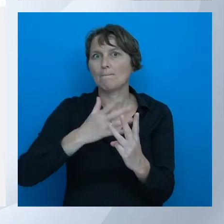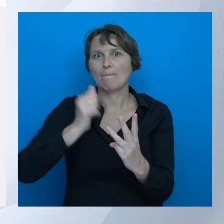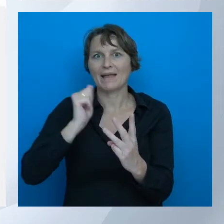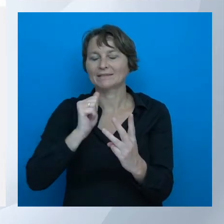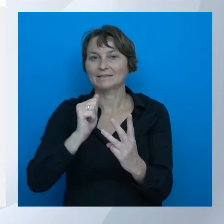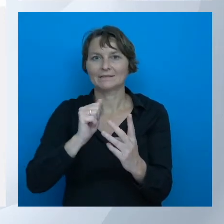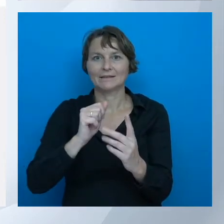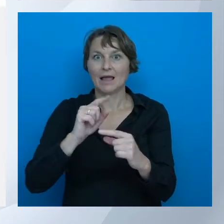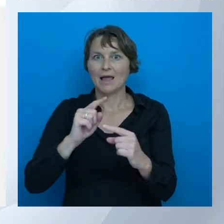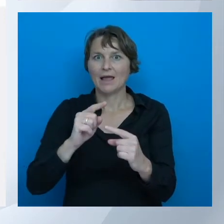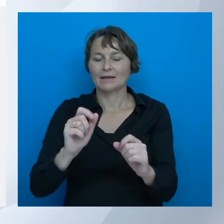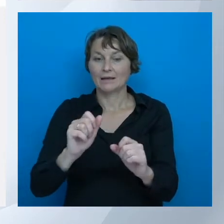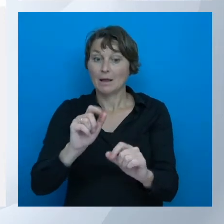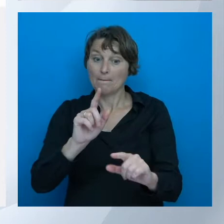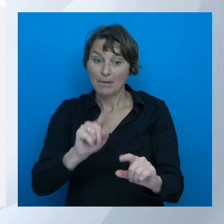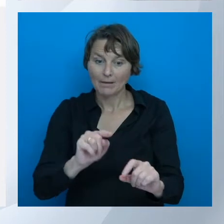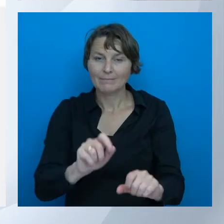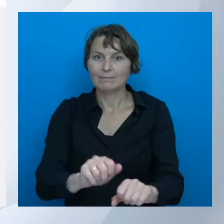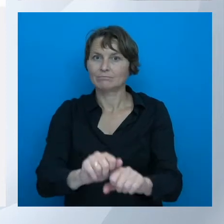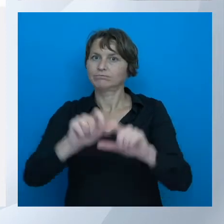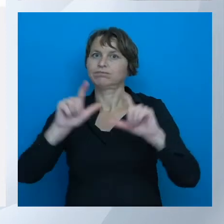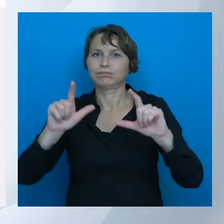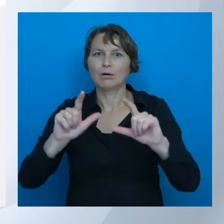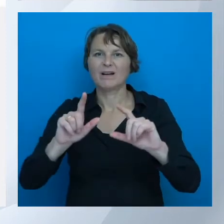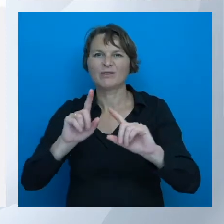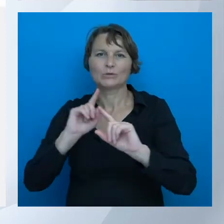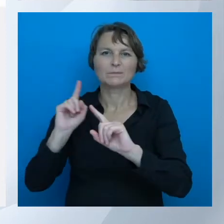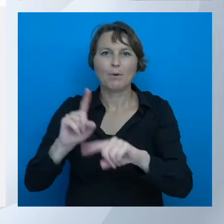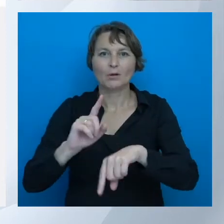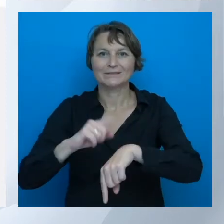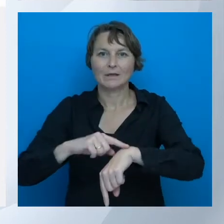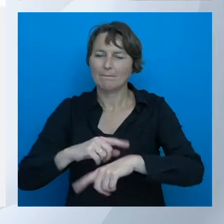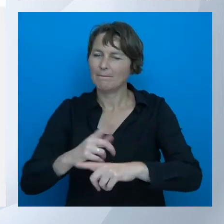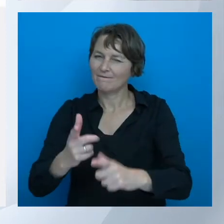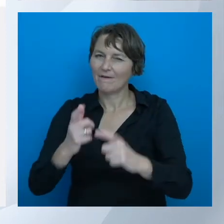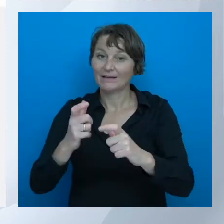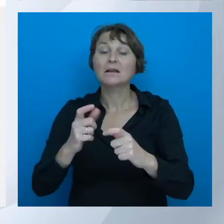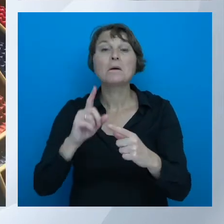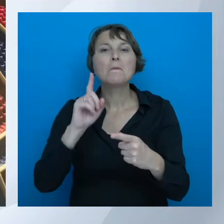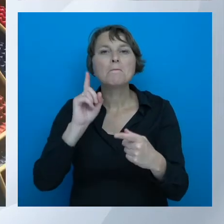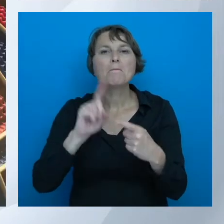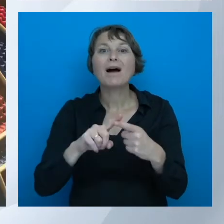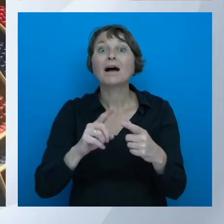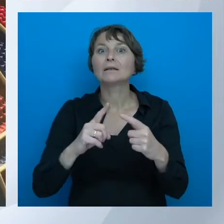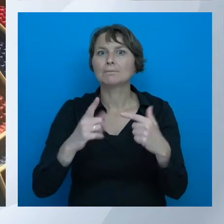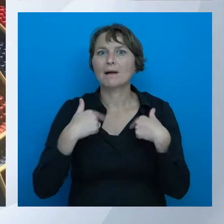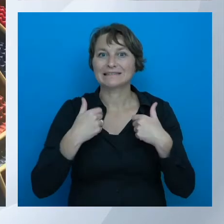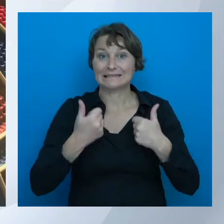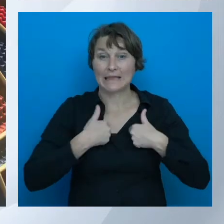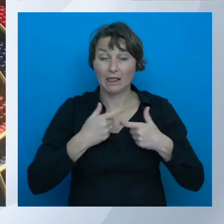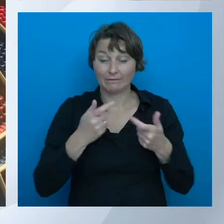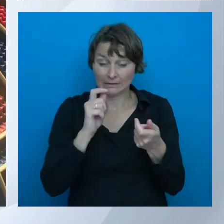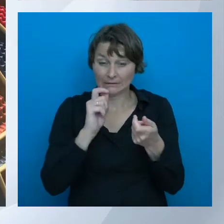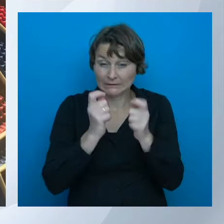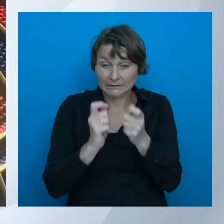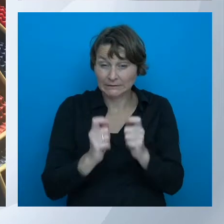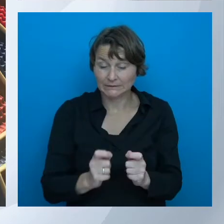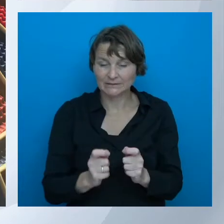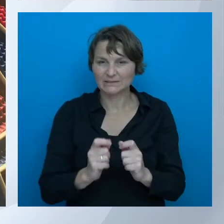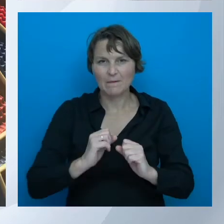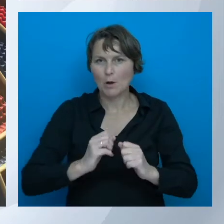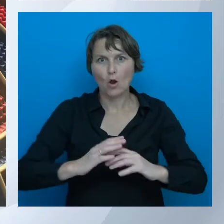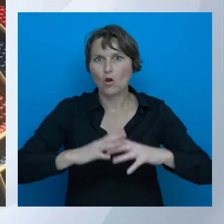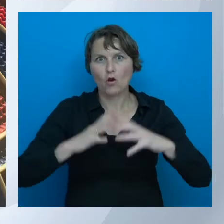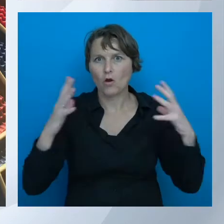by using blob storage, but it also requires the most configuration. Now, some remarks per